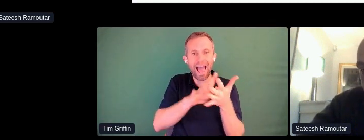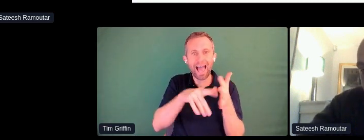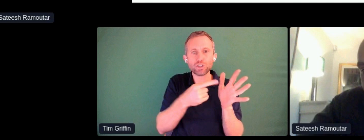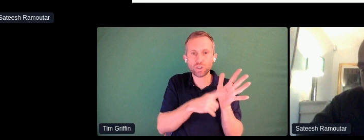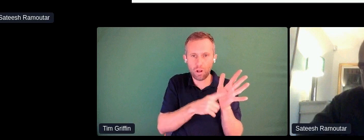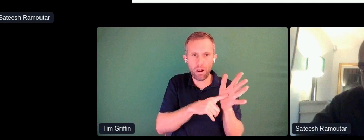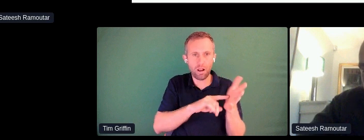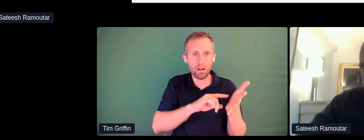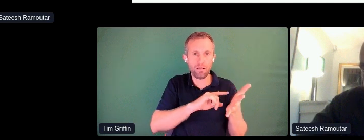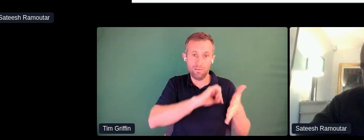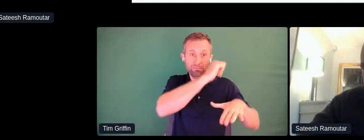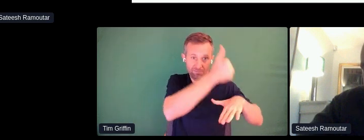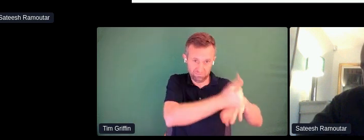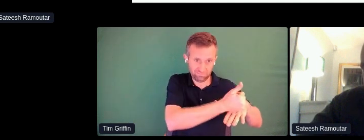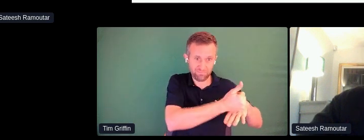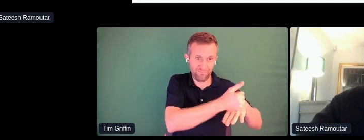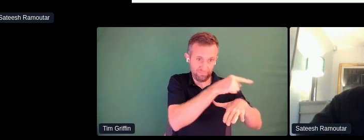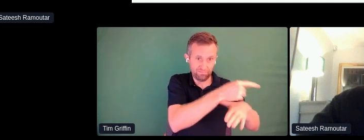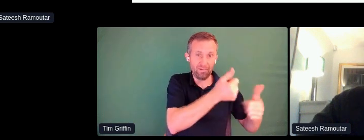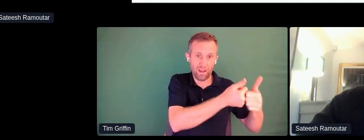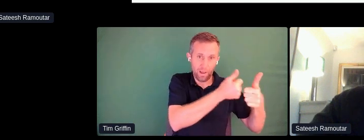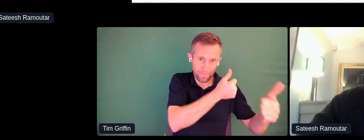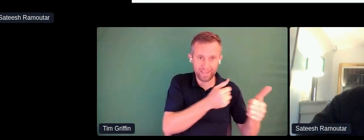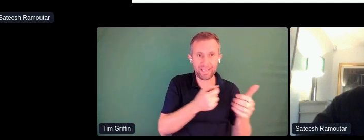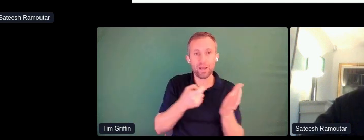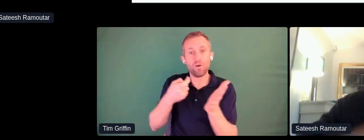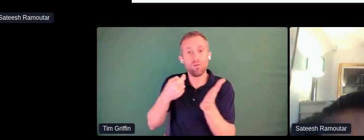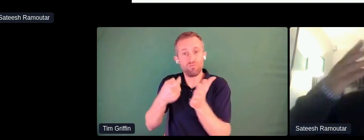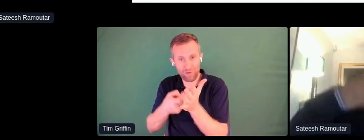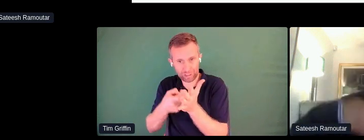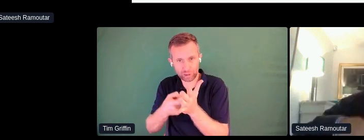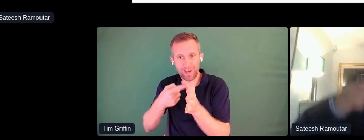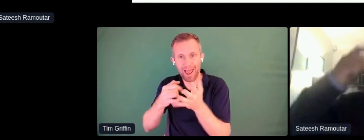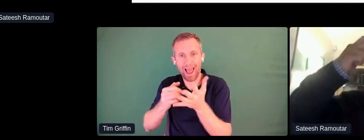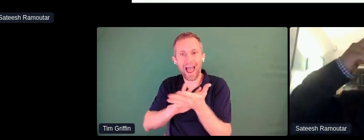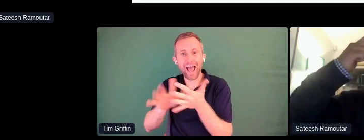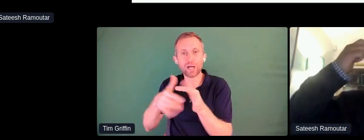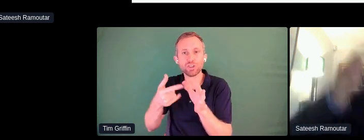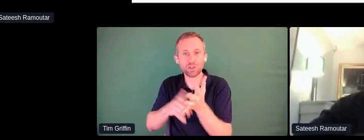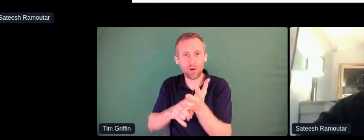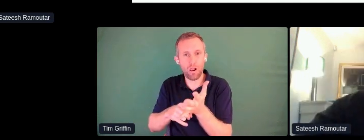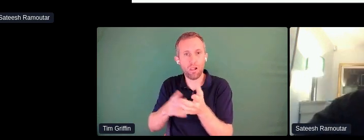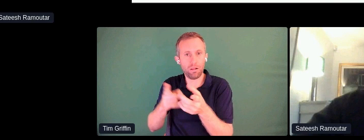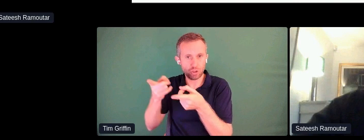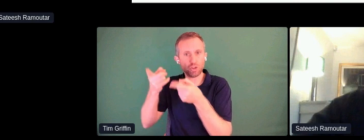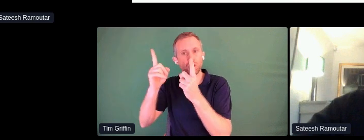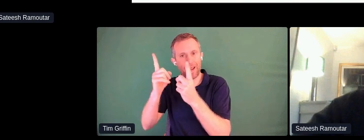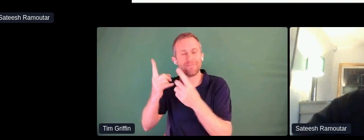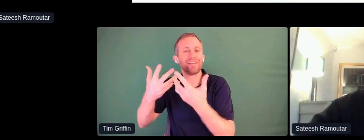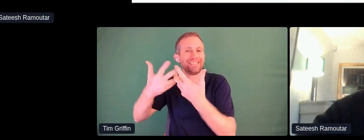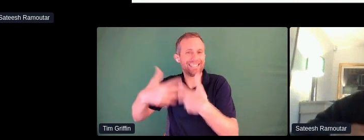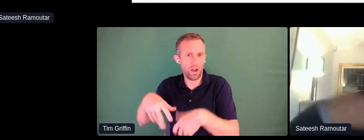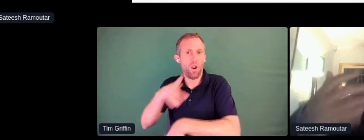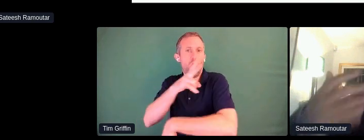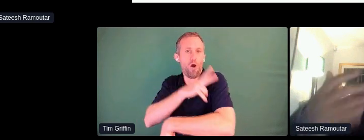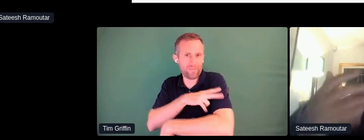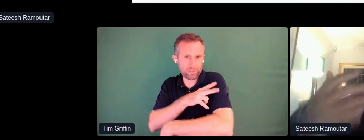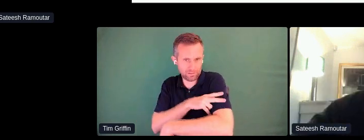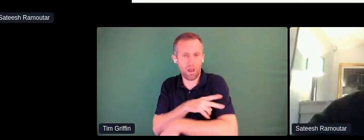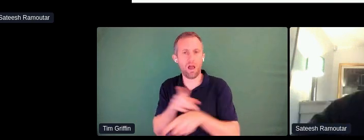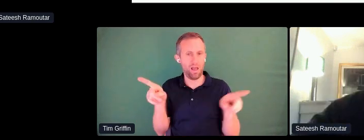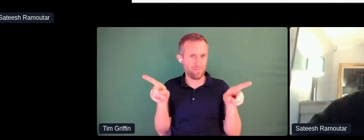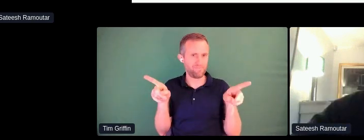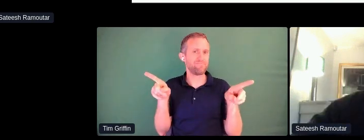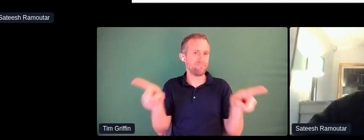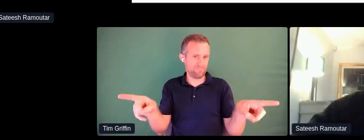and Richard Ashall, who's the Chief Technical Officer from Easology. And you'll hear from Peter and Richard along the way in